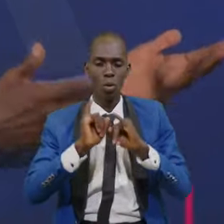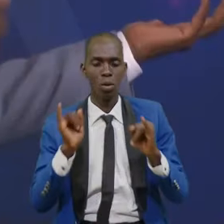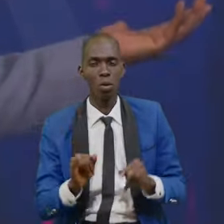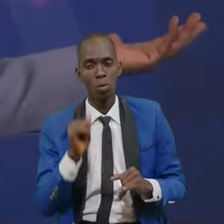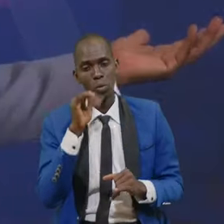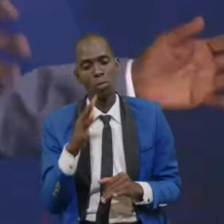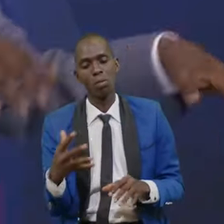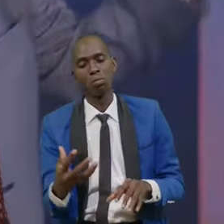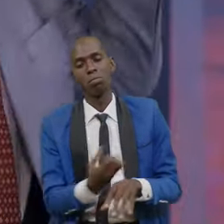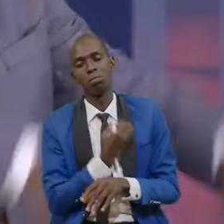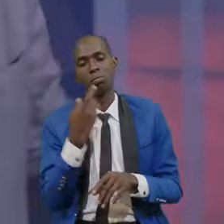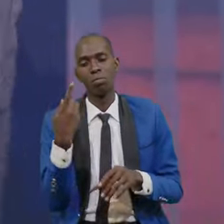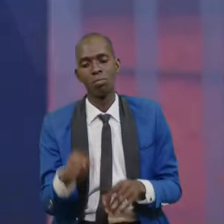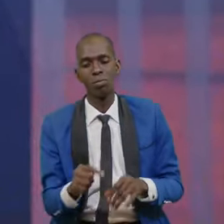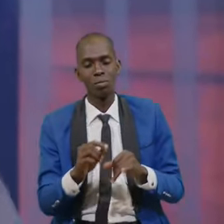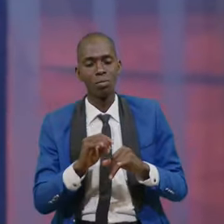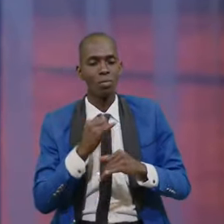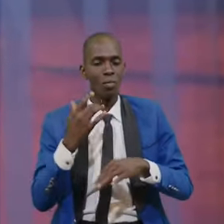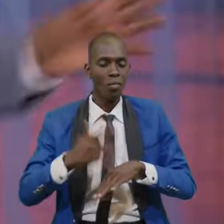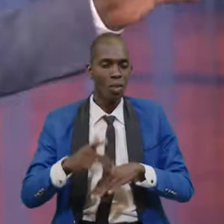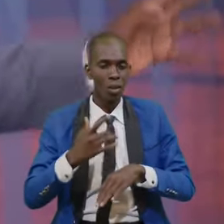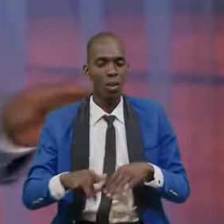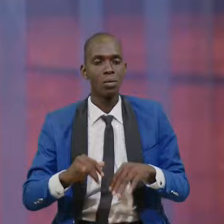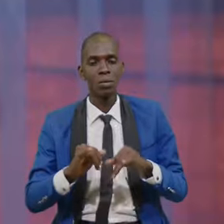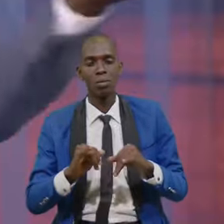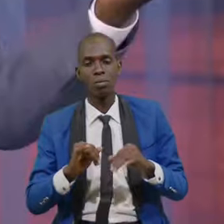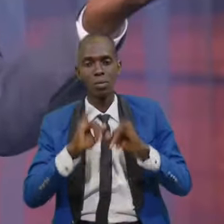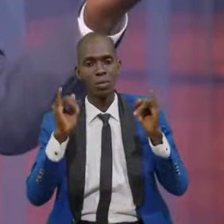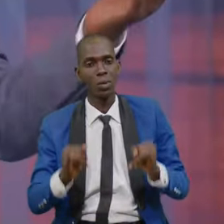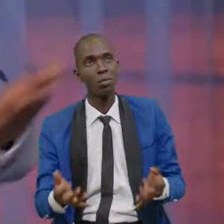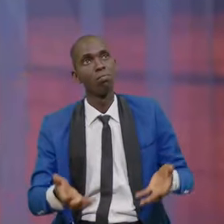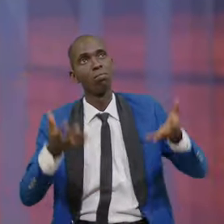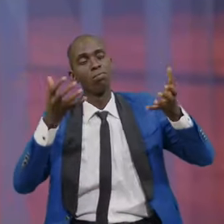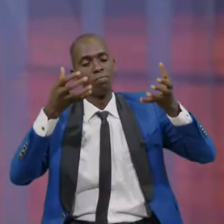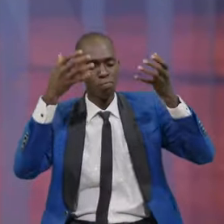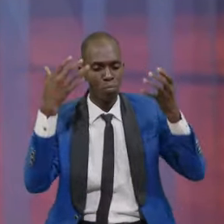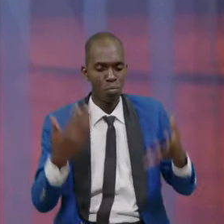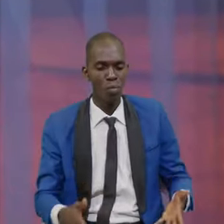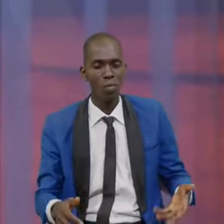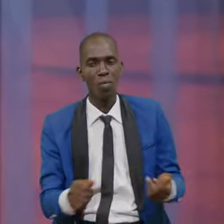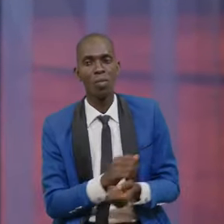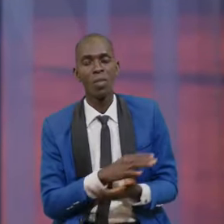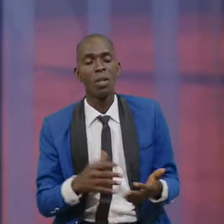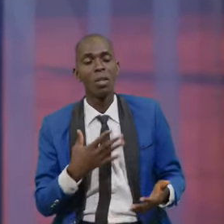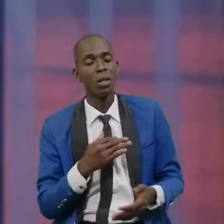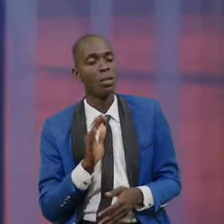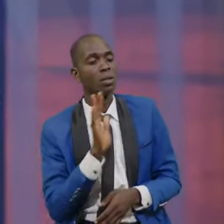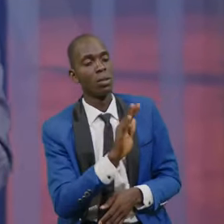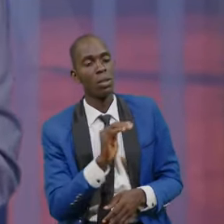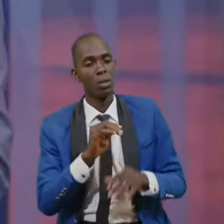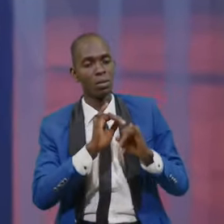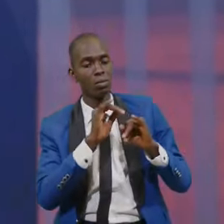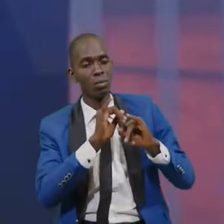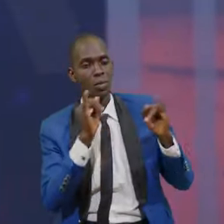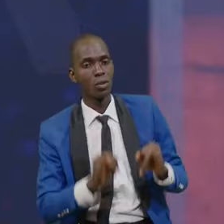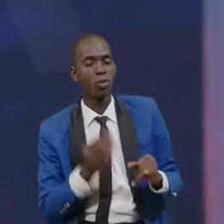the pot empty, and she smashed it on the ground, and this girl, her God was broken.